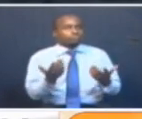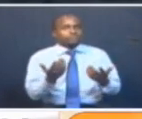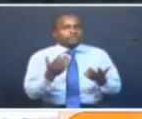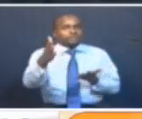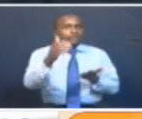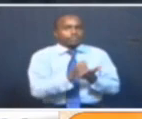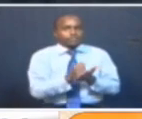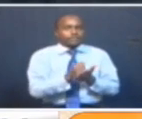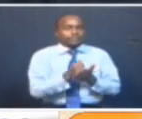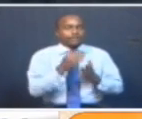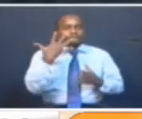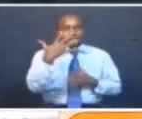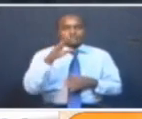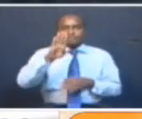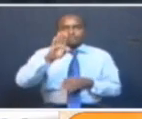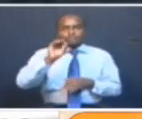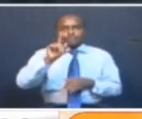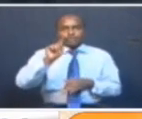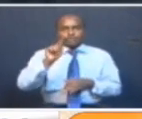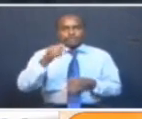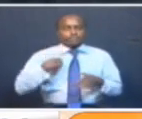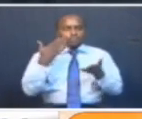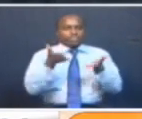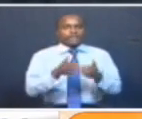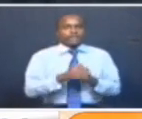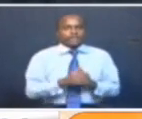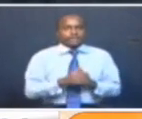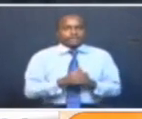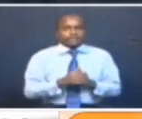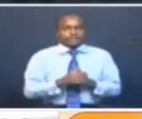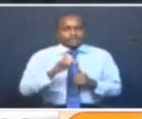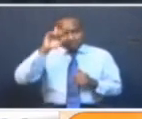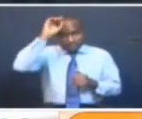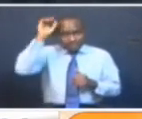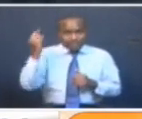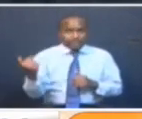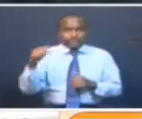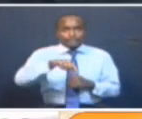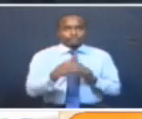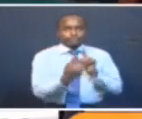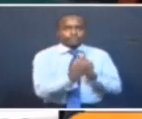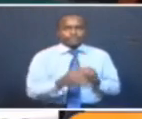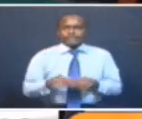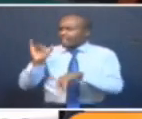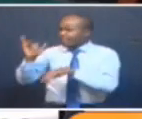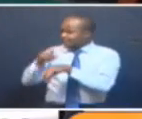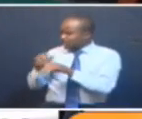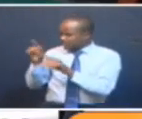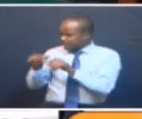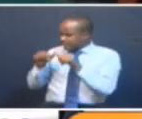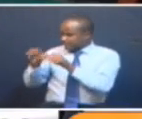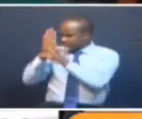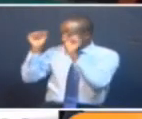some five trustees. I was appointed there. And Madiba came down to open it. Was he president or was he after he was